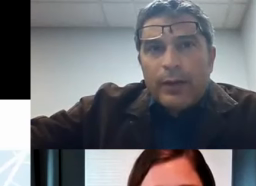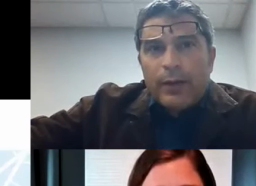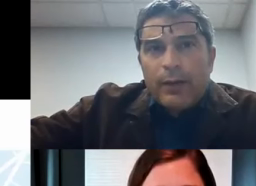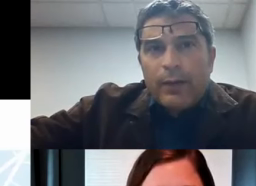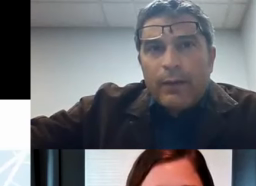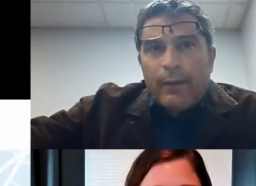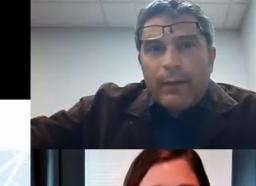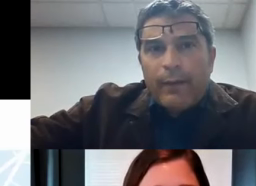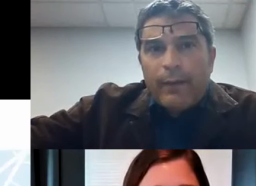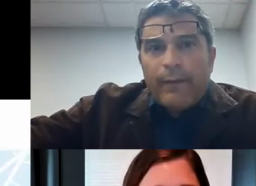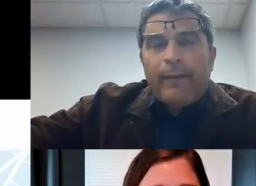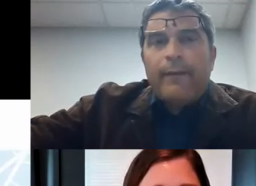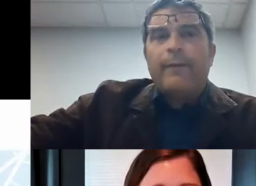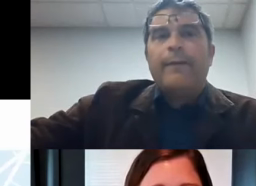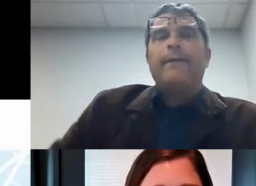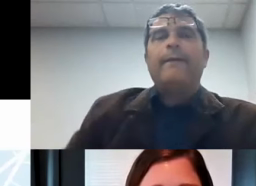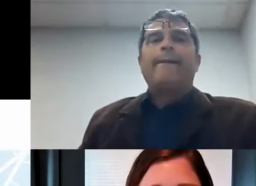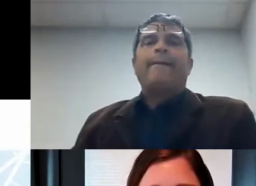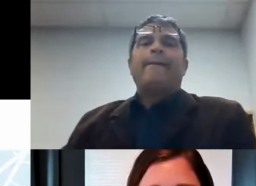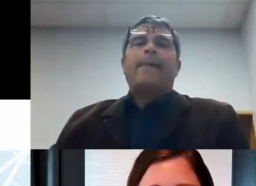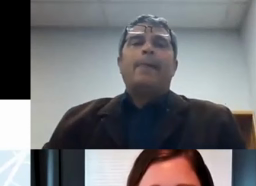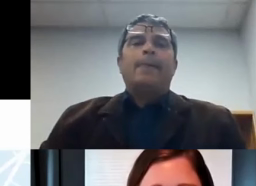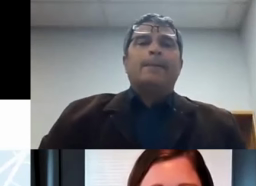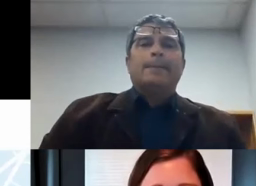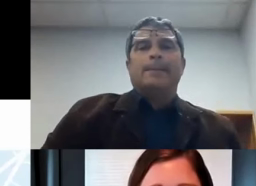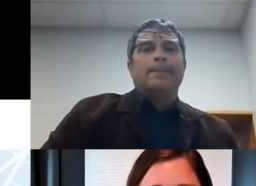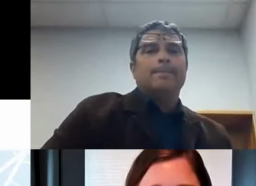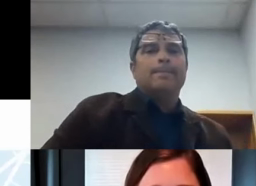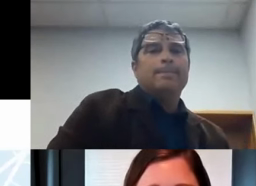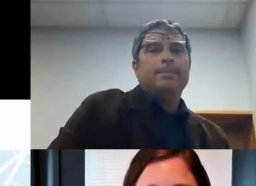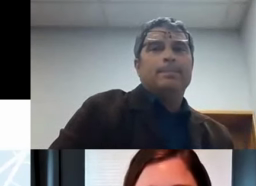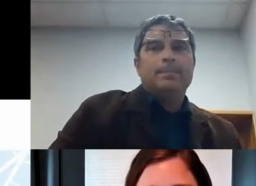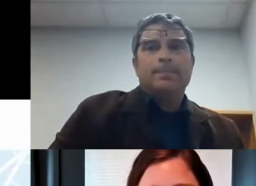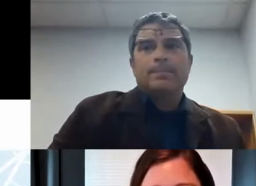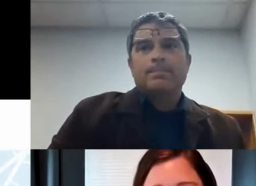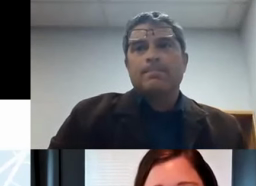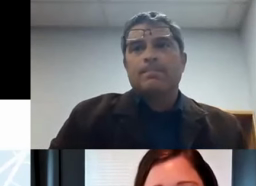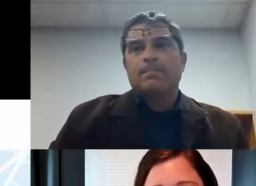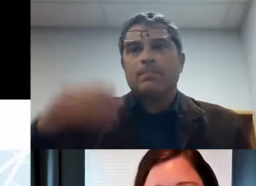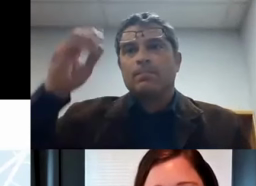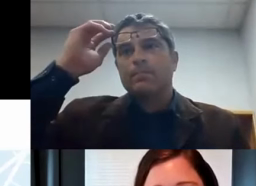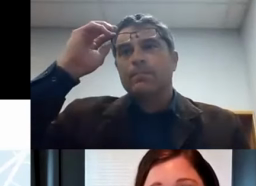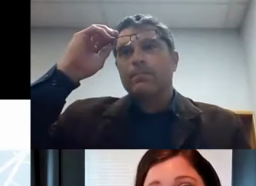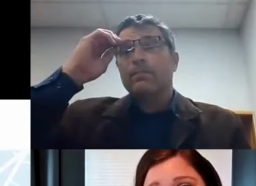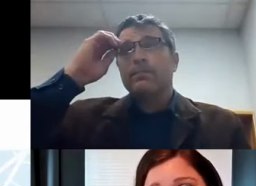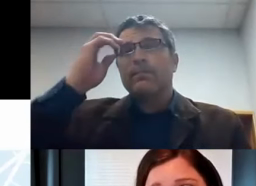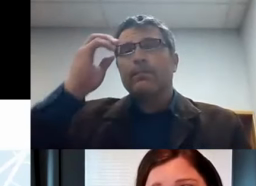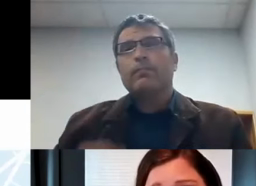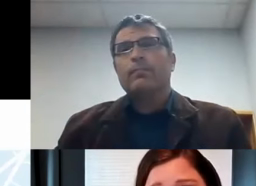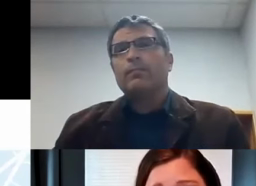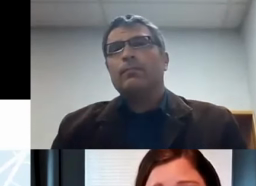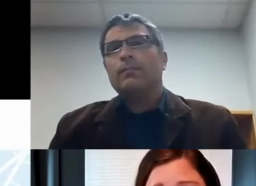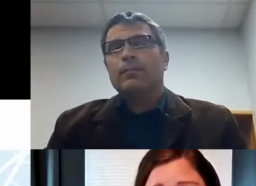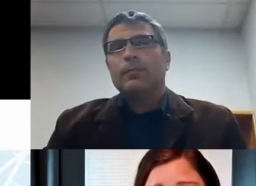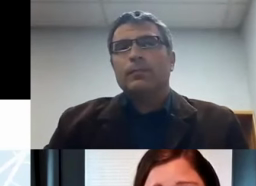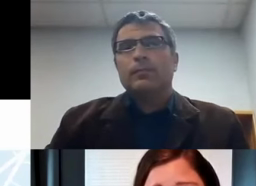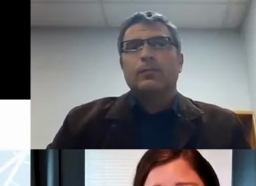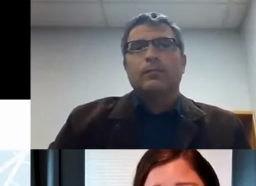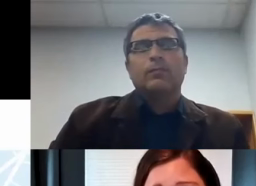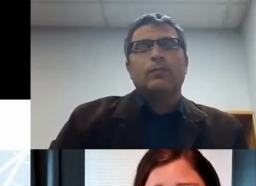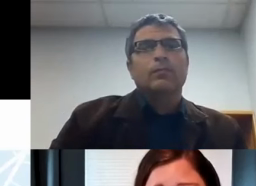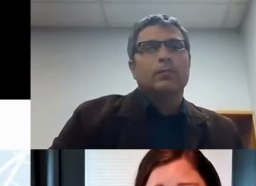our last session? So you can see all the options there. And then if you select other,